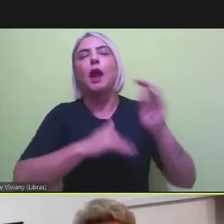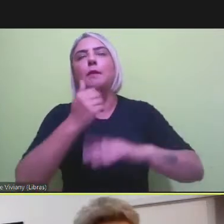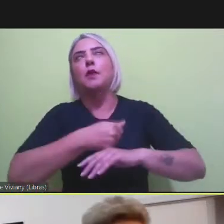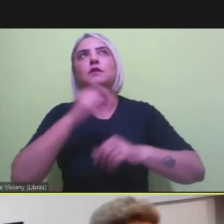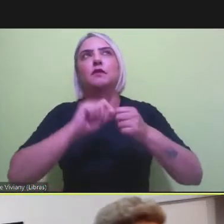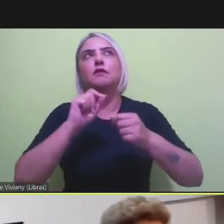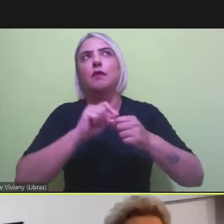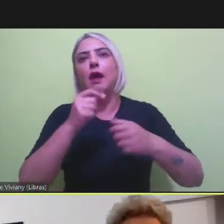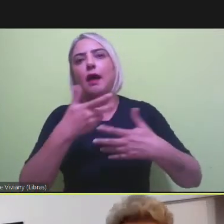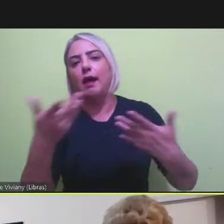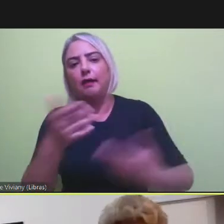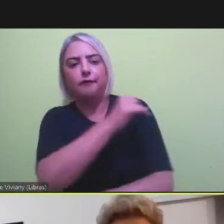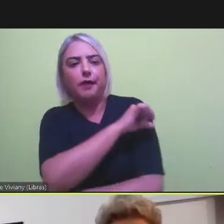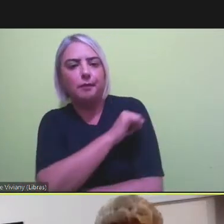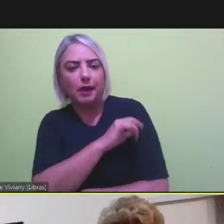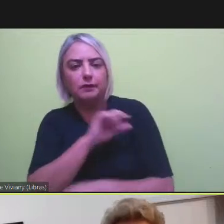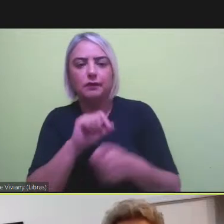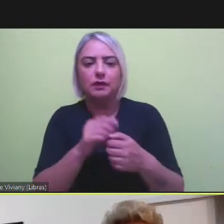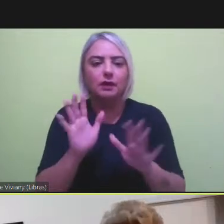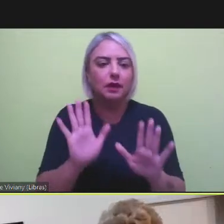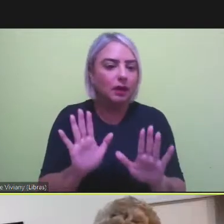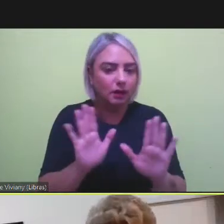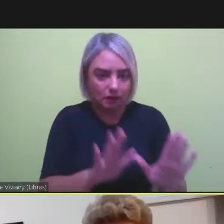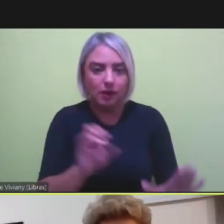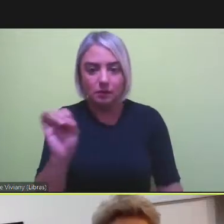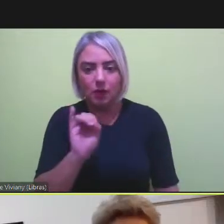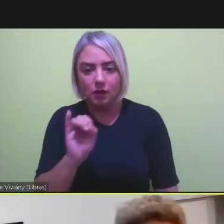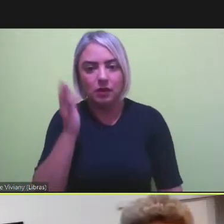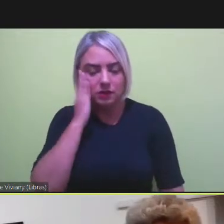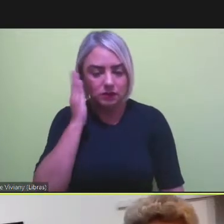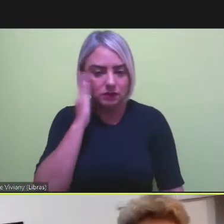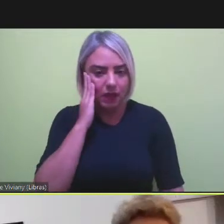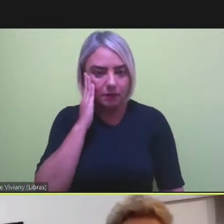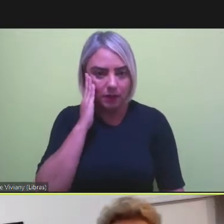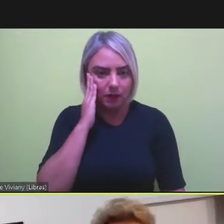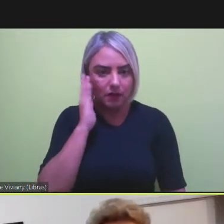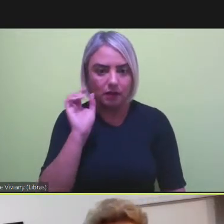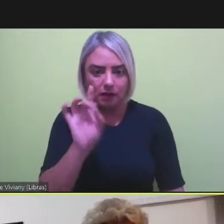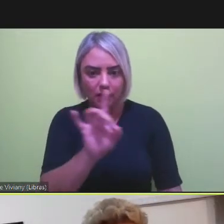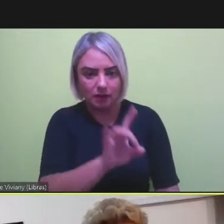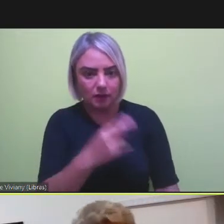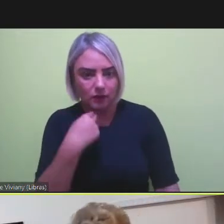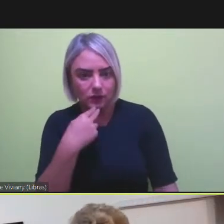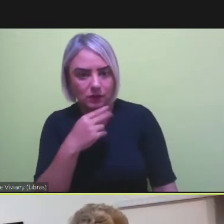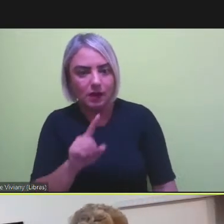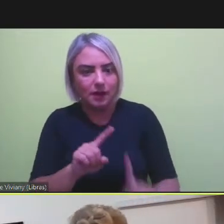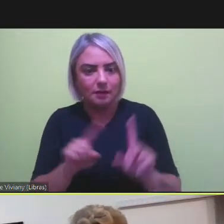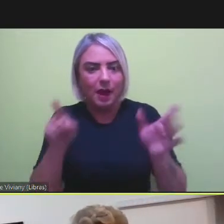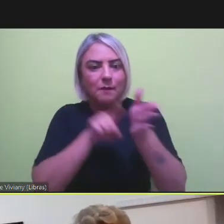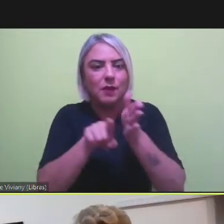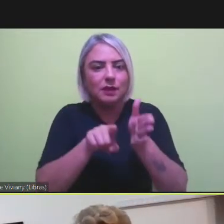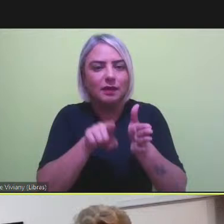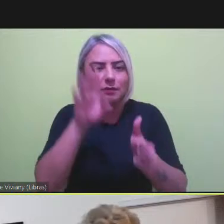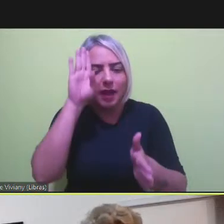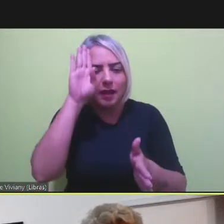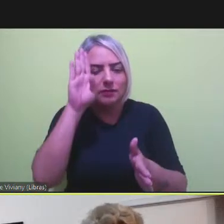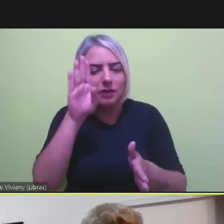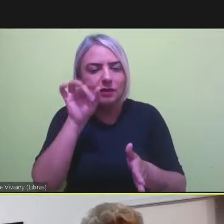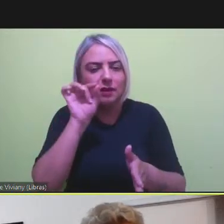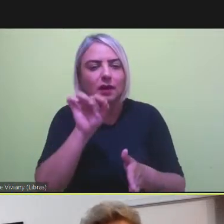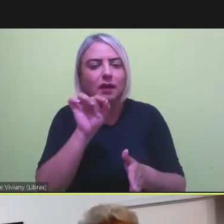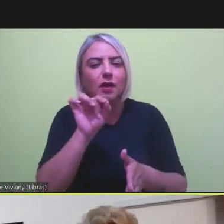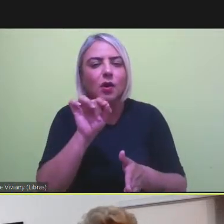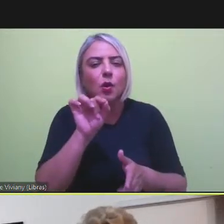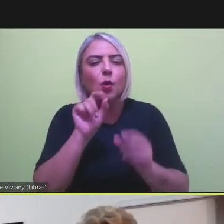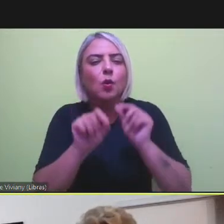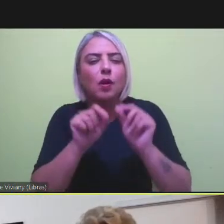be our question. It's not what the profession does and nursing. Of course, it's important what nutrition does, nursing as well, but the fundamental